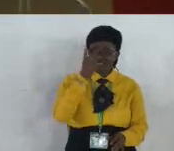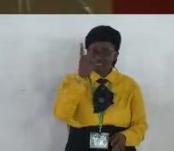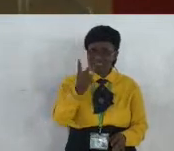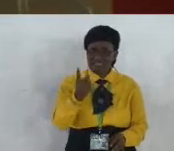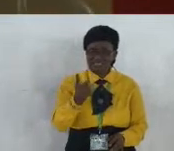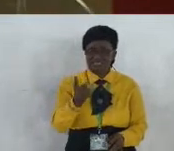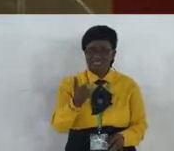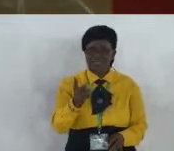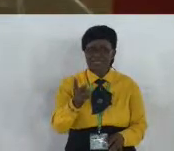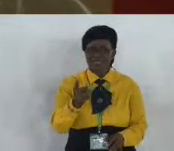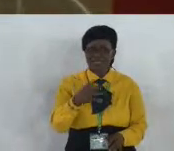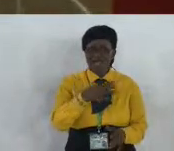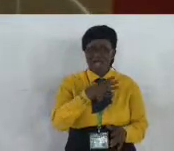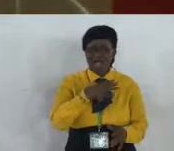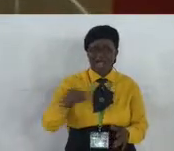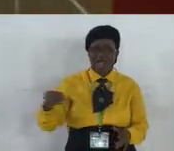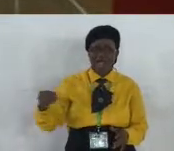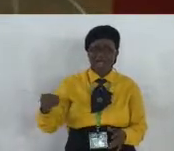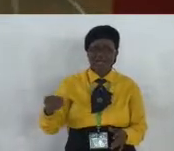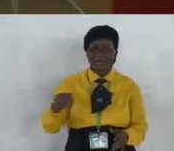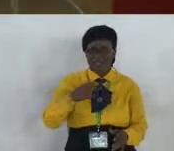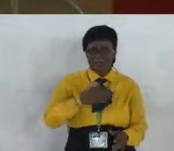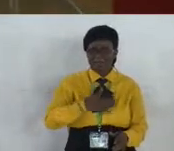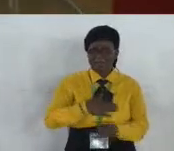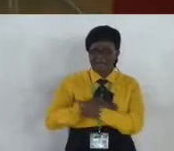And my daddy,